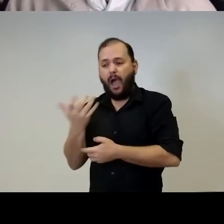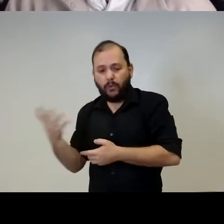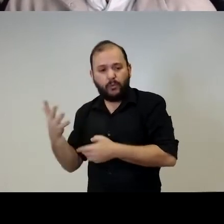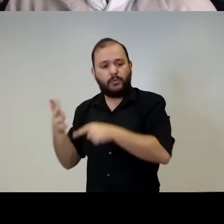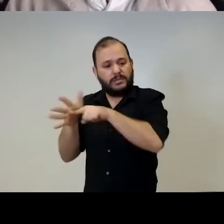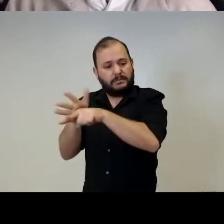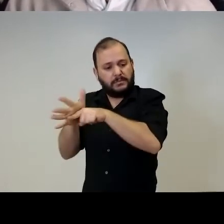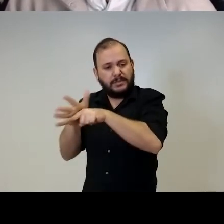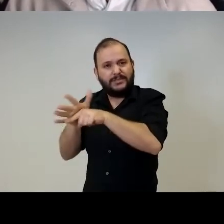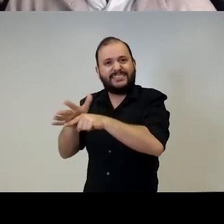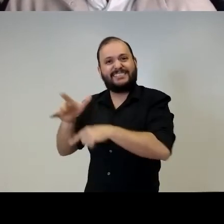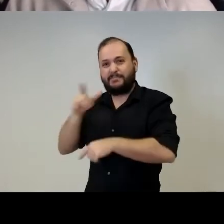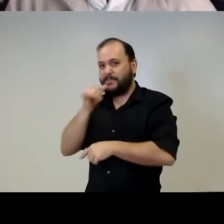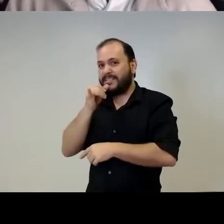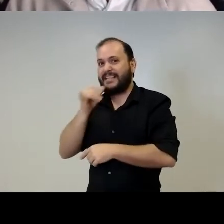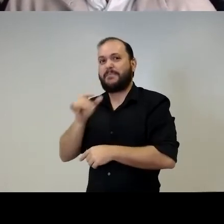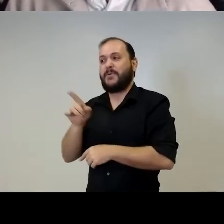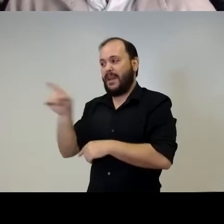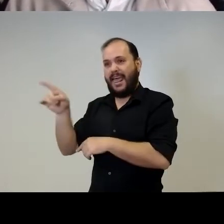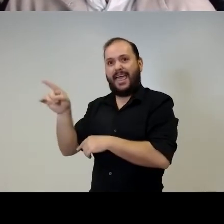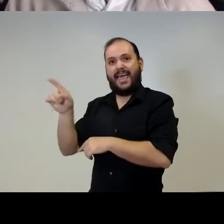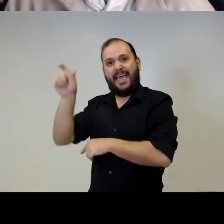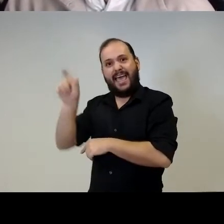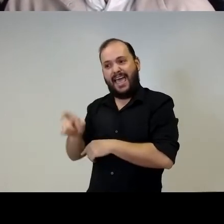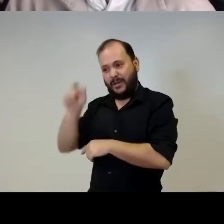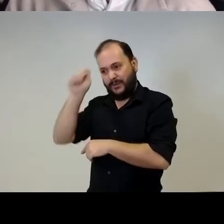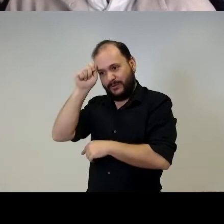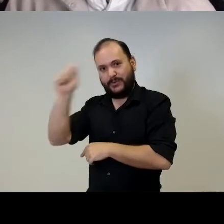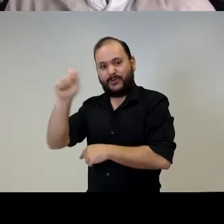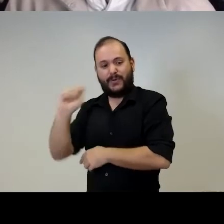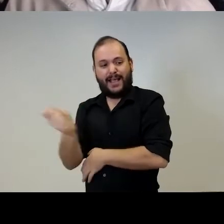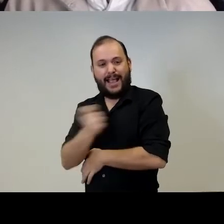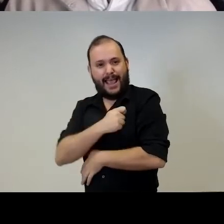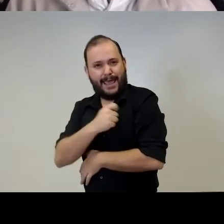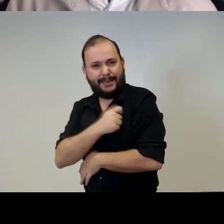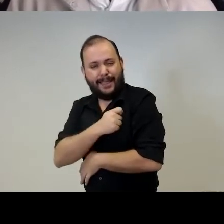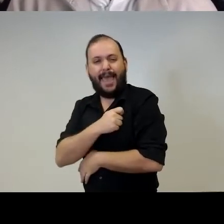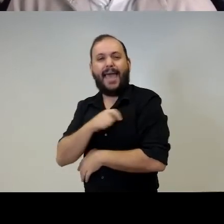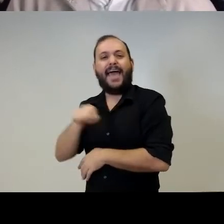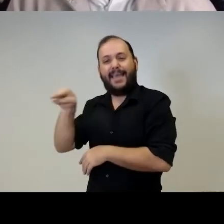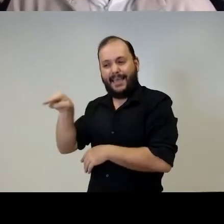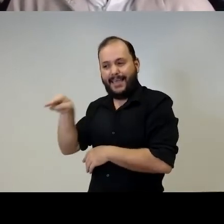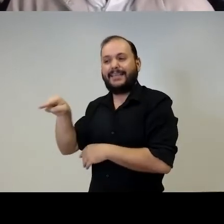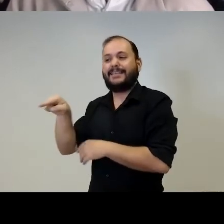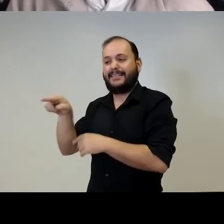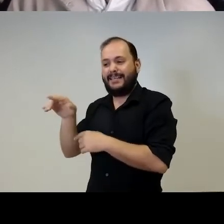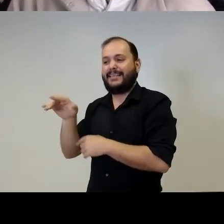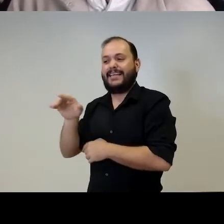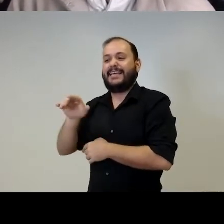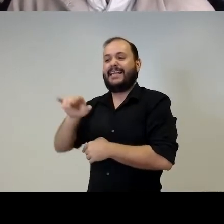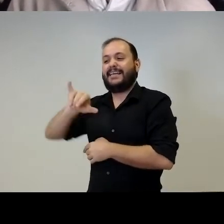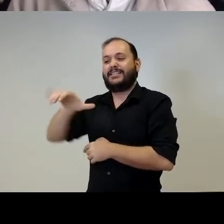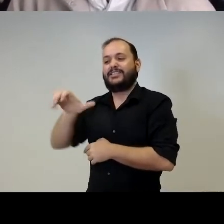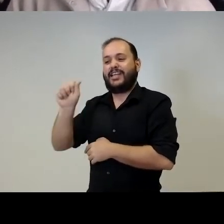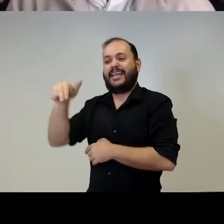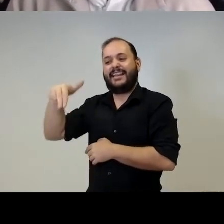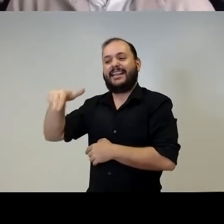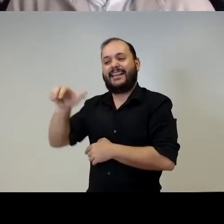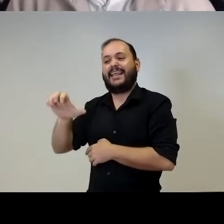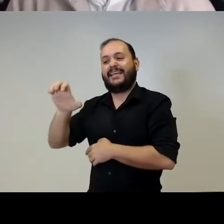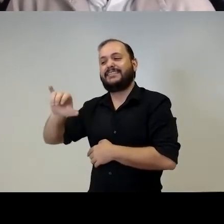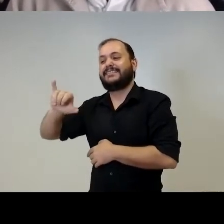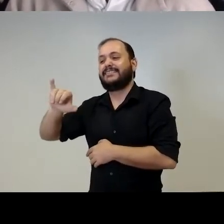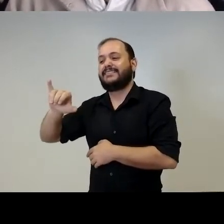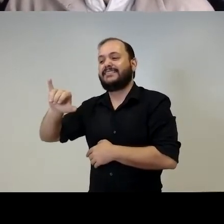Canada, who with a number of very interesting papers, thought-provoking papers